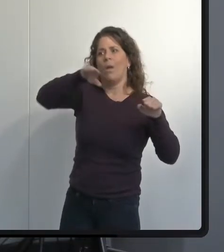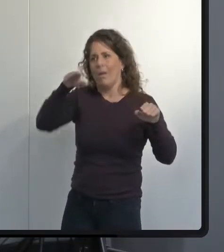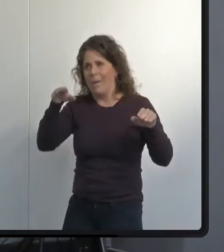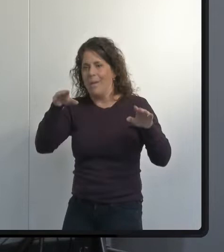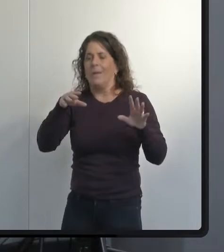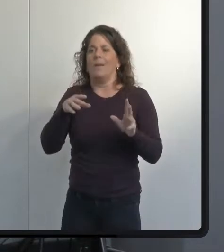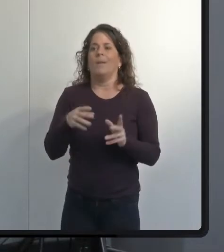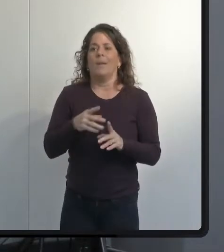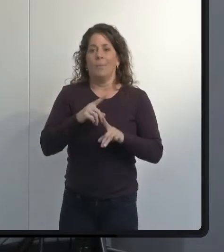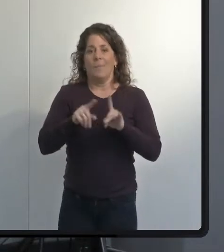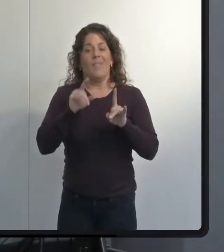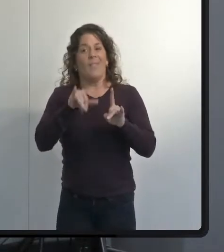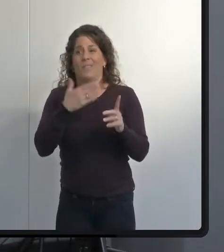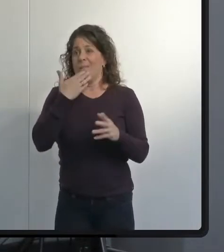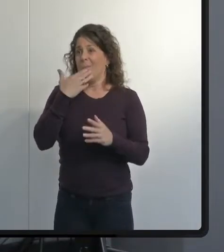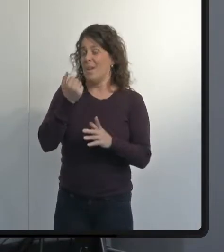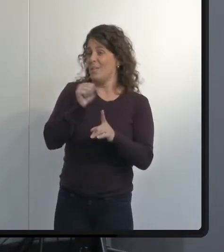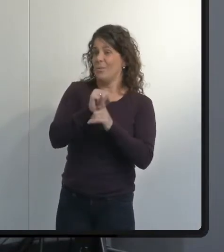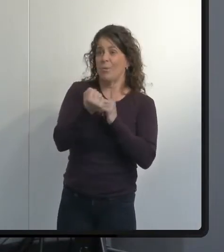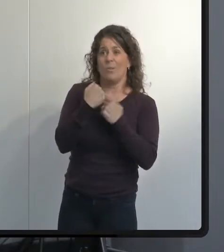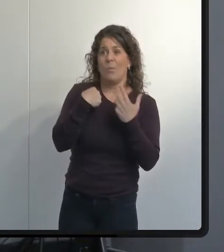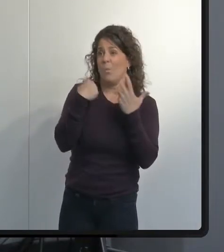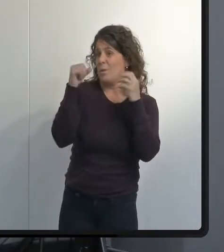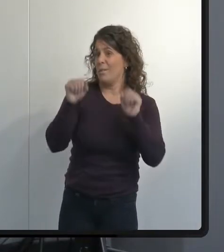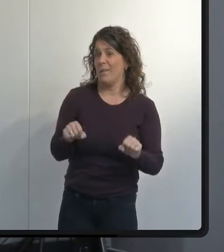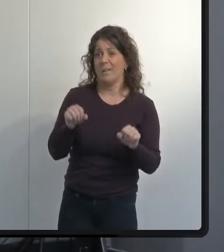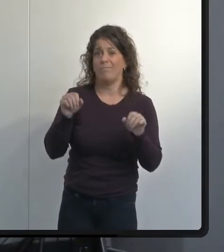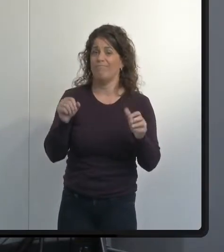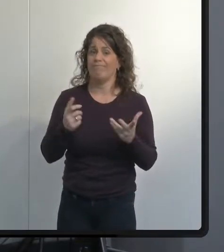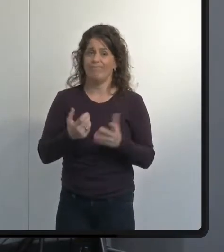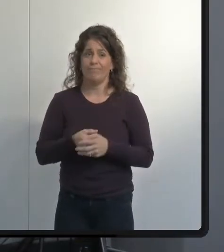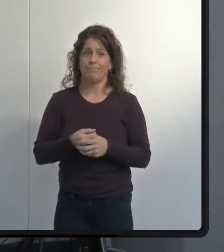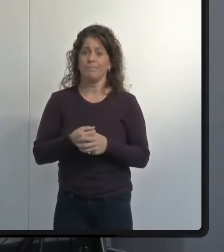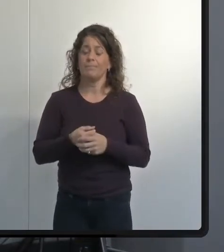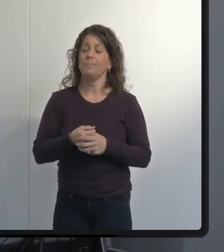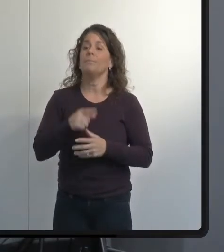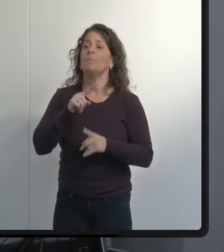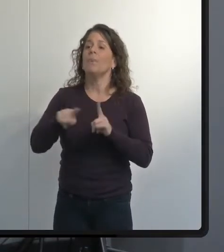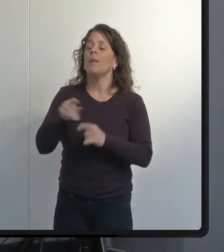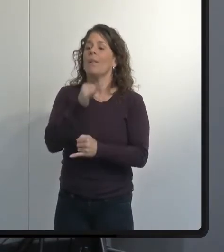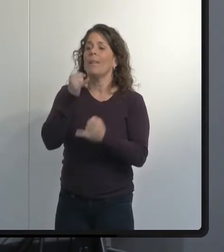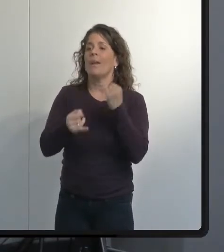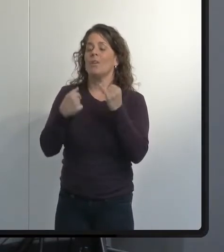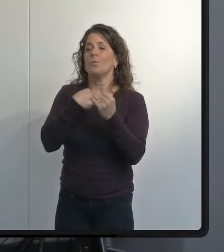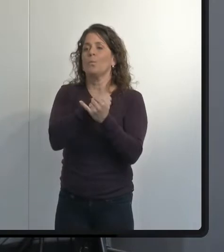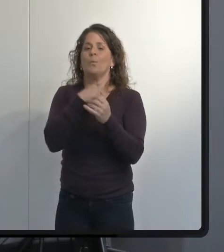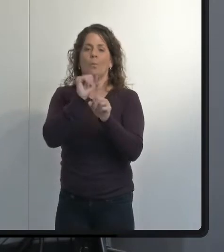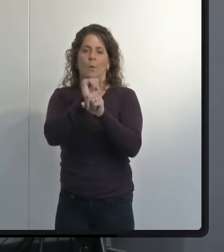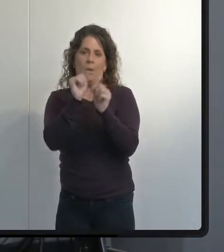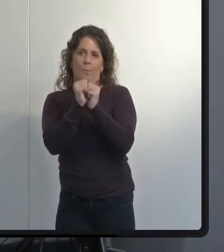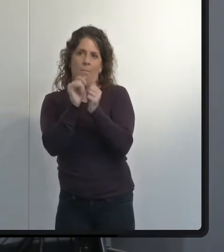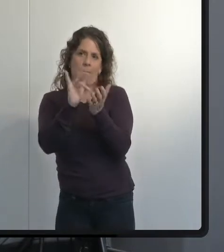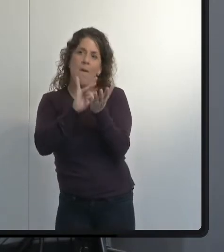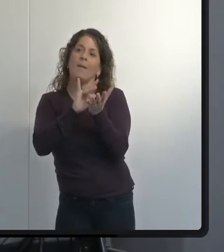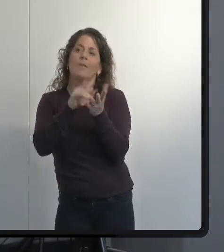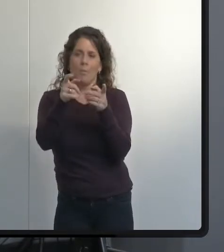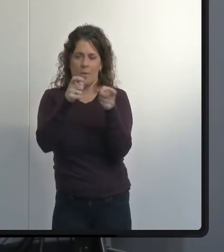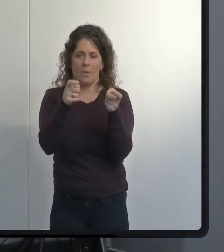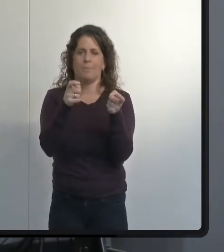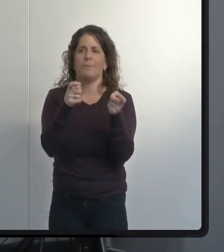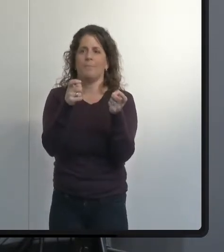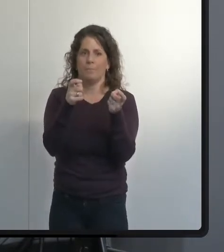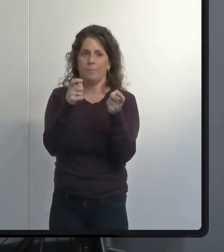even with the best mitigation efforts in place. And last but not least, we are working with medical management. There